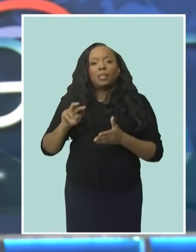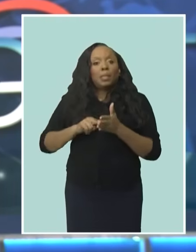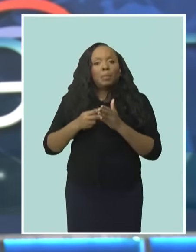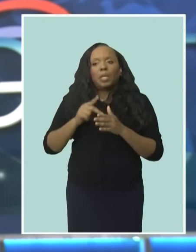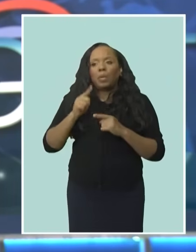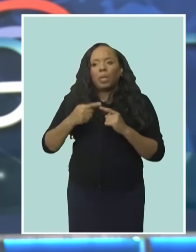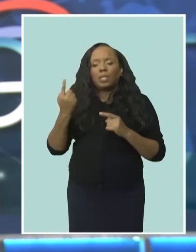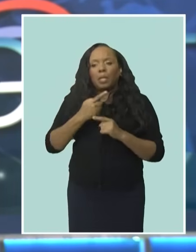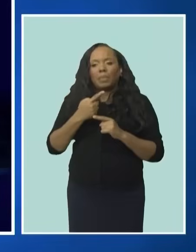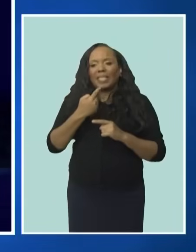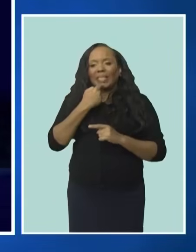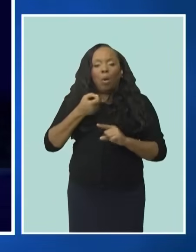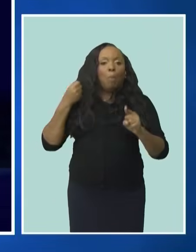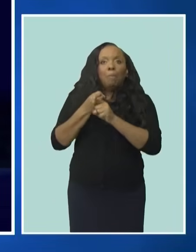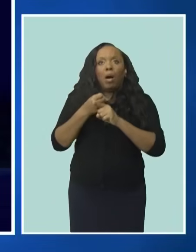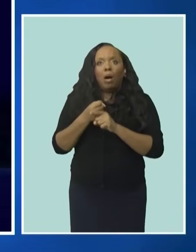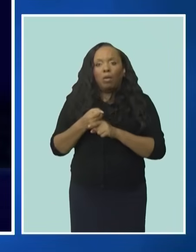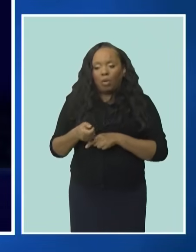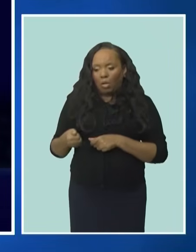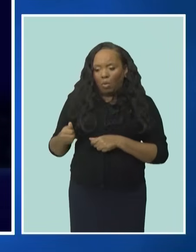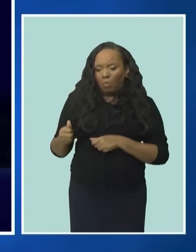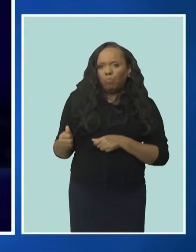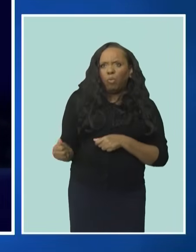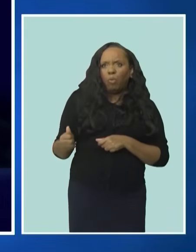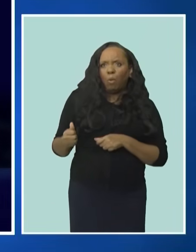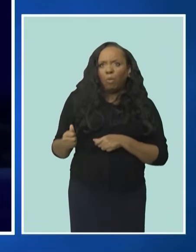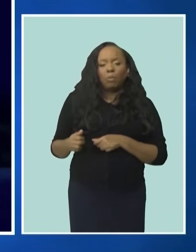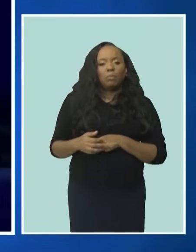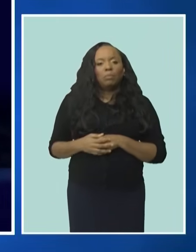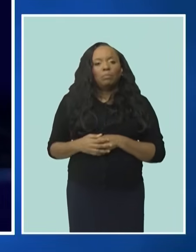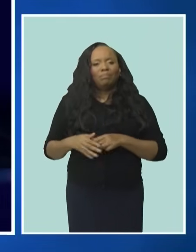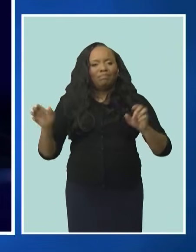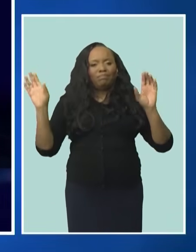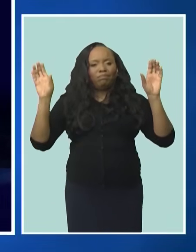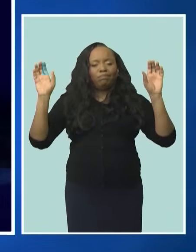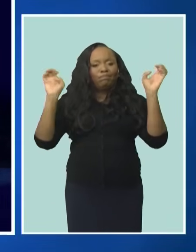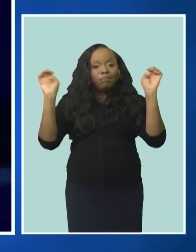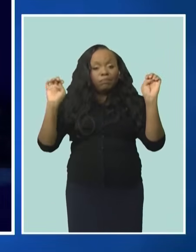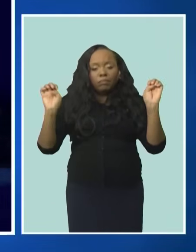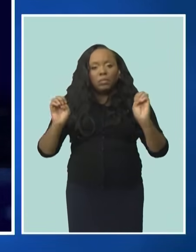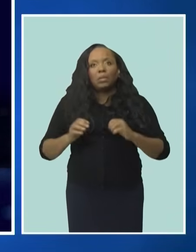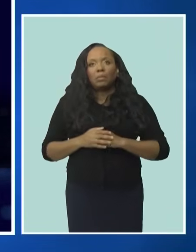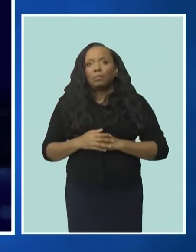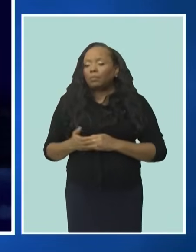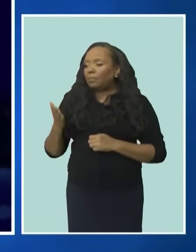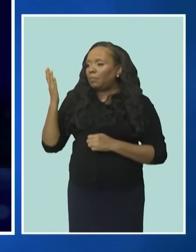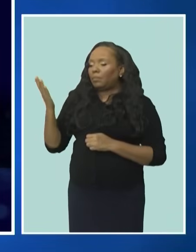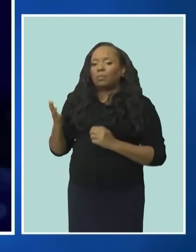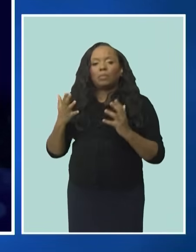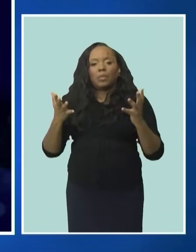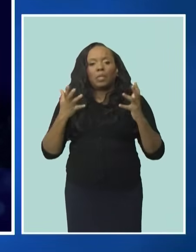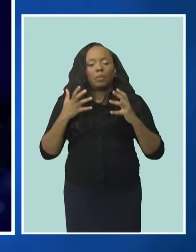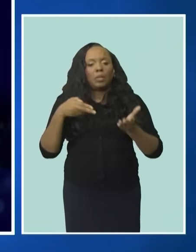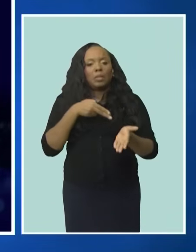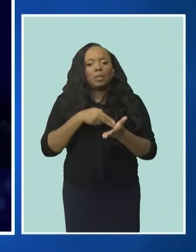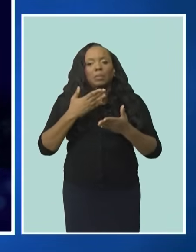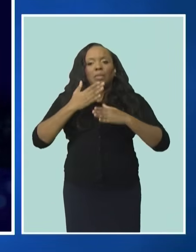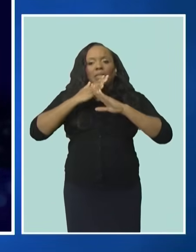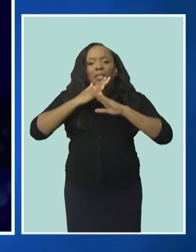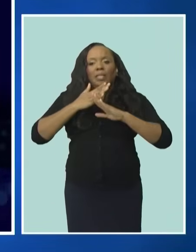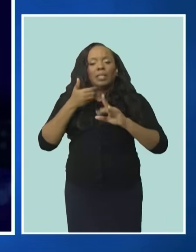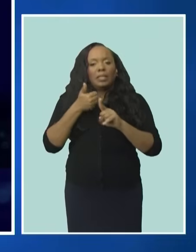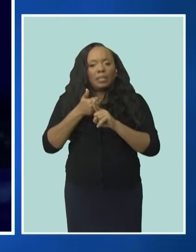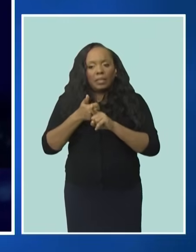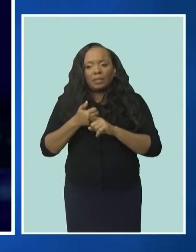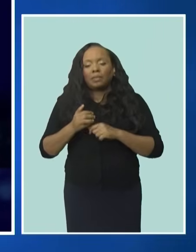crisis. We also urge nurses to take proactive steps to protect themselves. Over the past 2